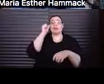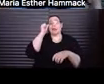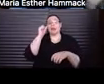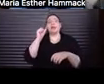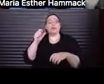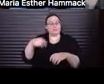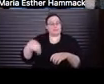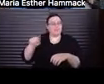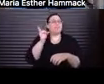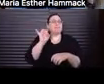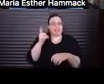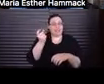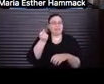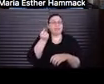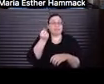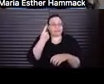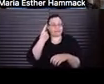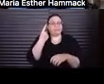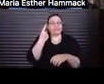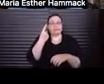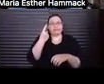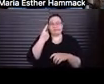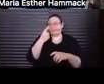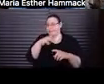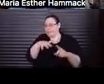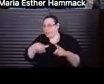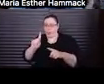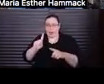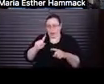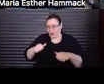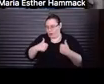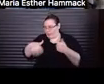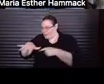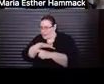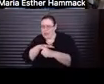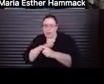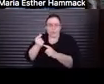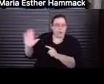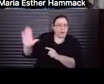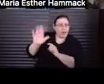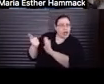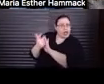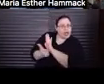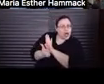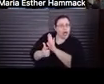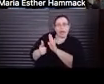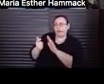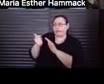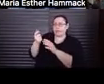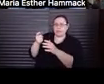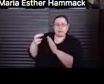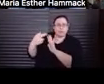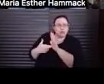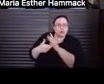did understand the spaces they were at, the laws that that these spaces were governed under.